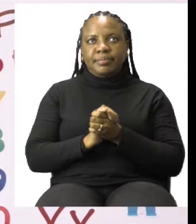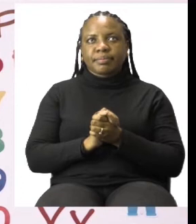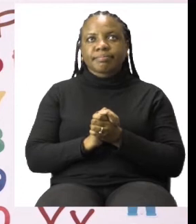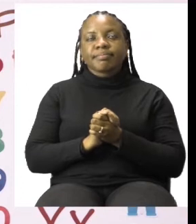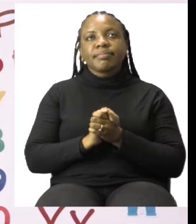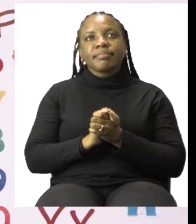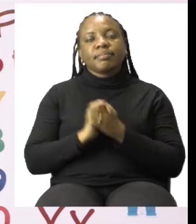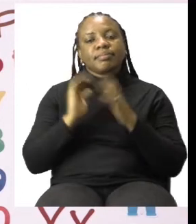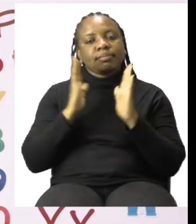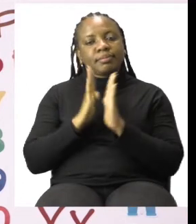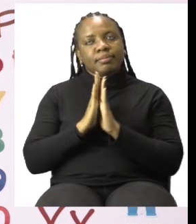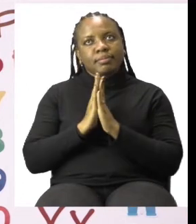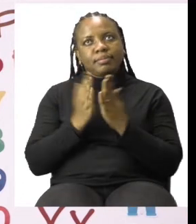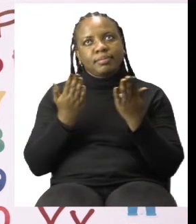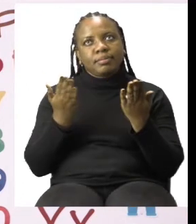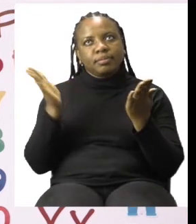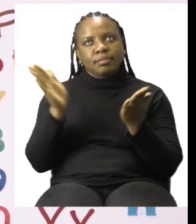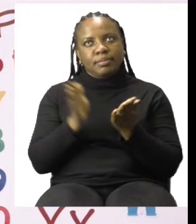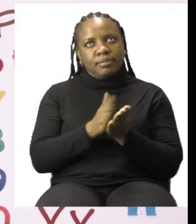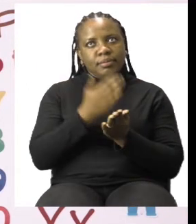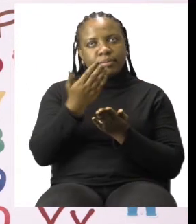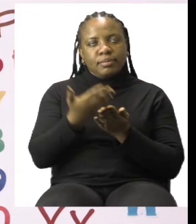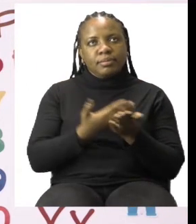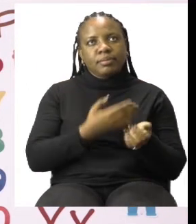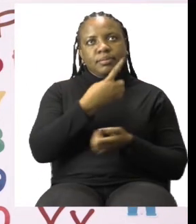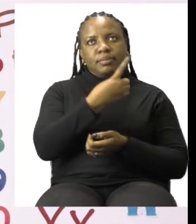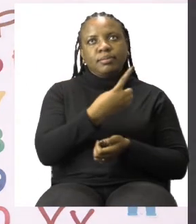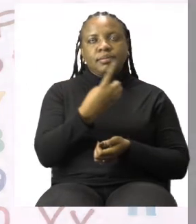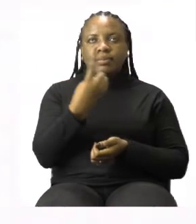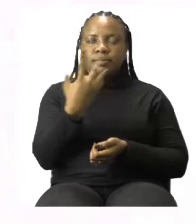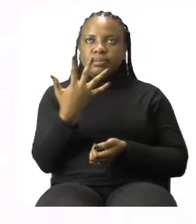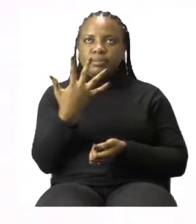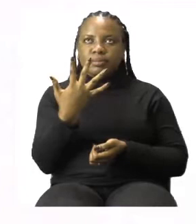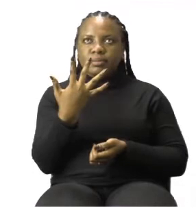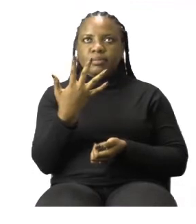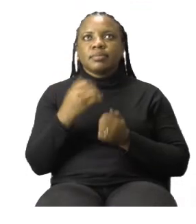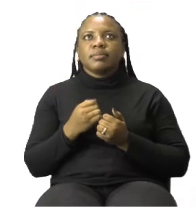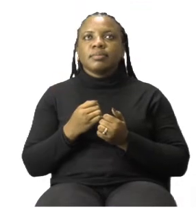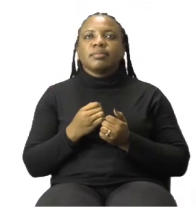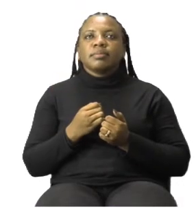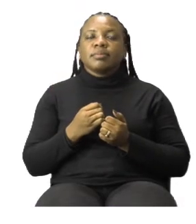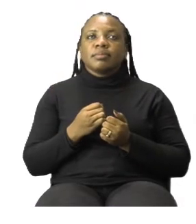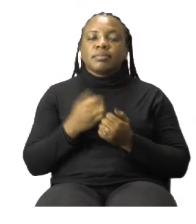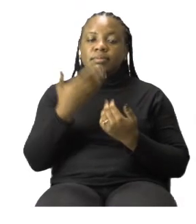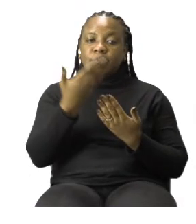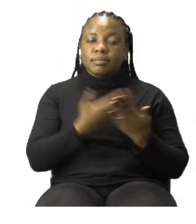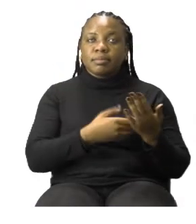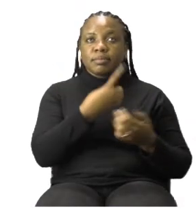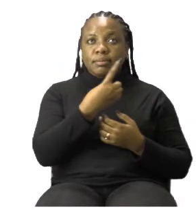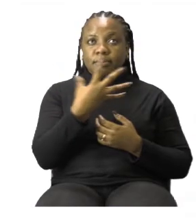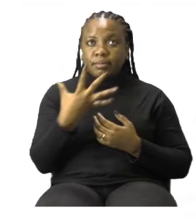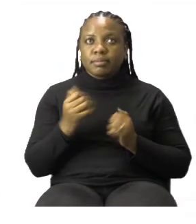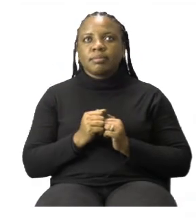Let's do our lesson, boys and girls, by starting on page 15. On page 15, we are